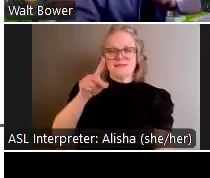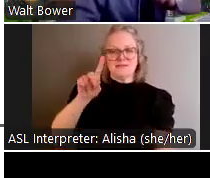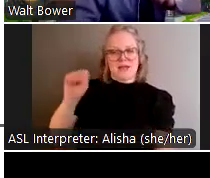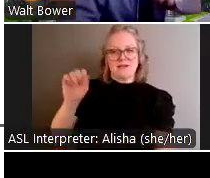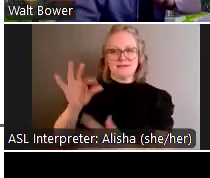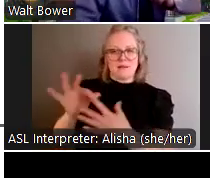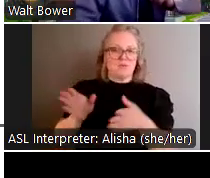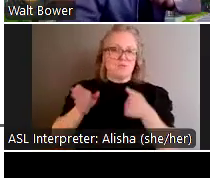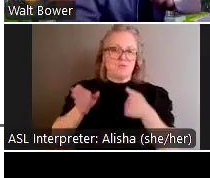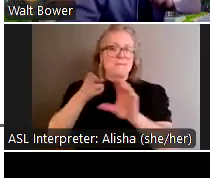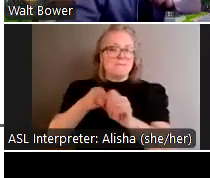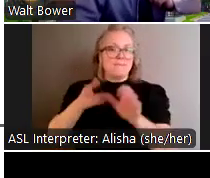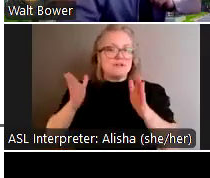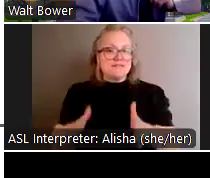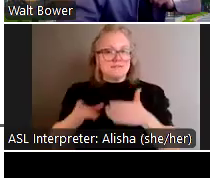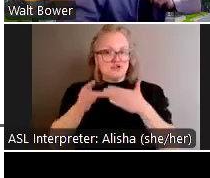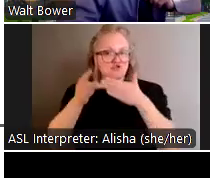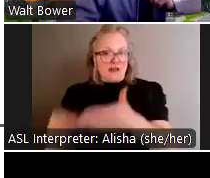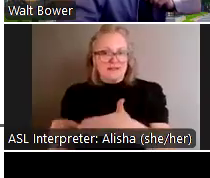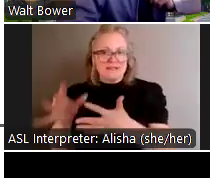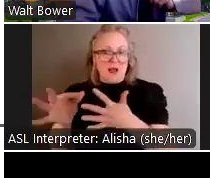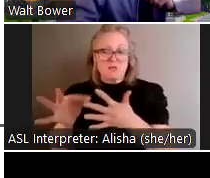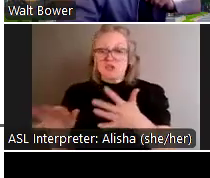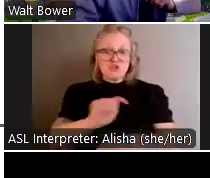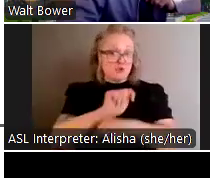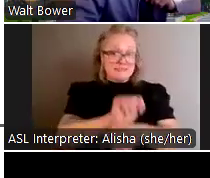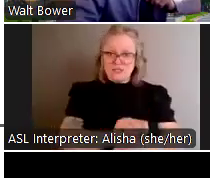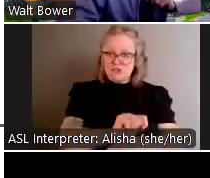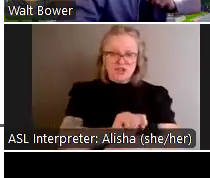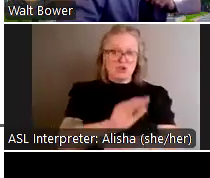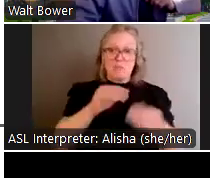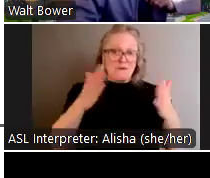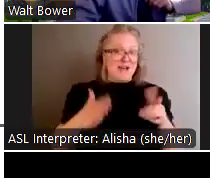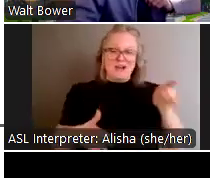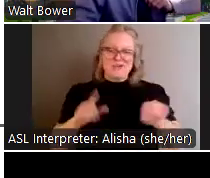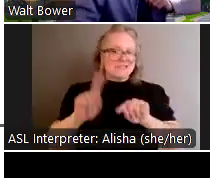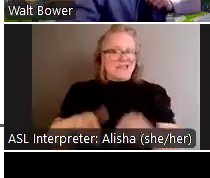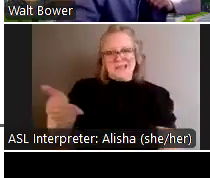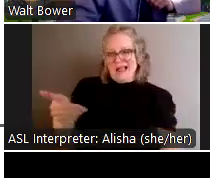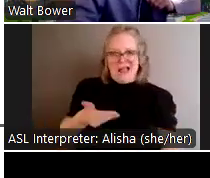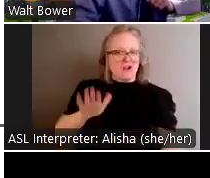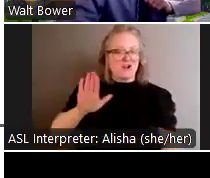providers in our regulations, they cannot hire those immediate family members to provide those services.